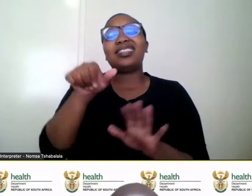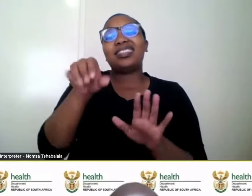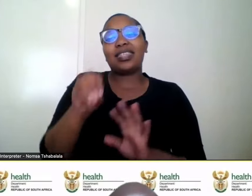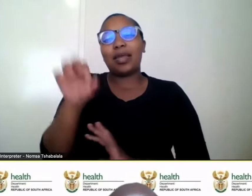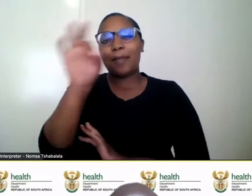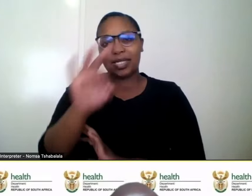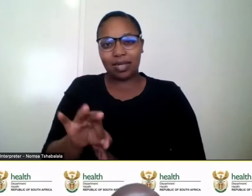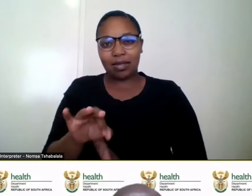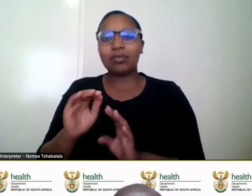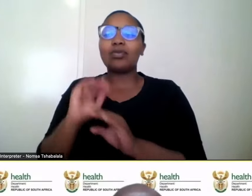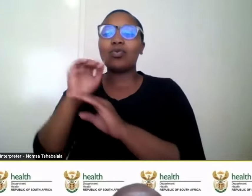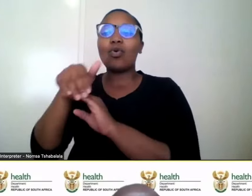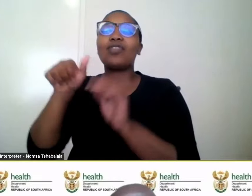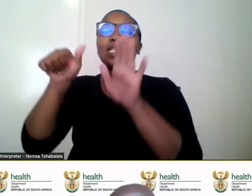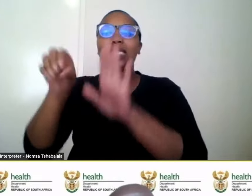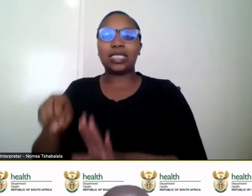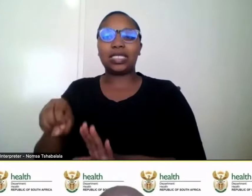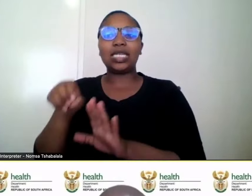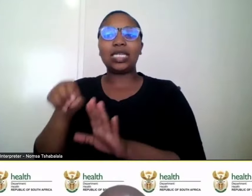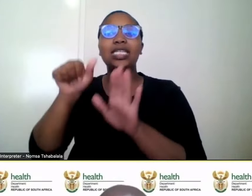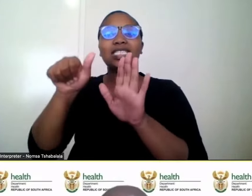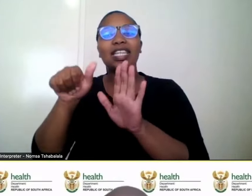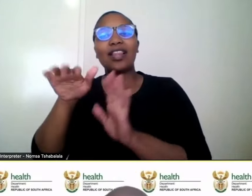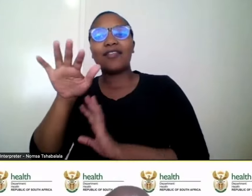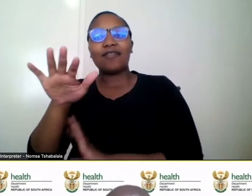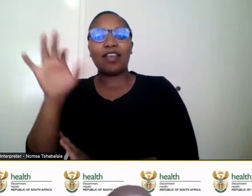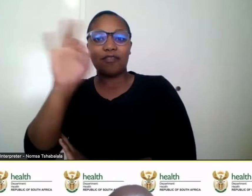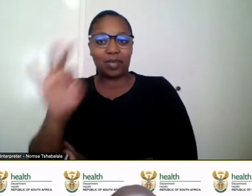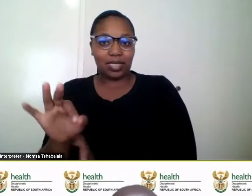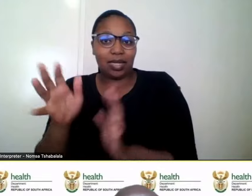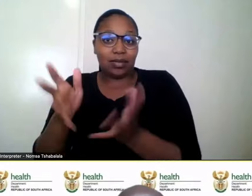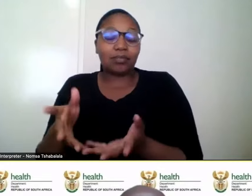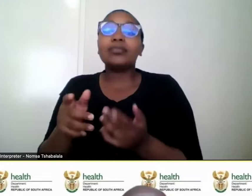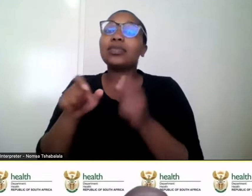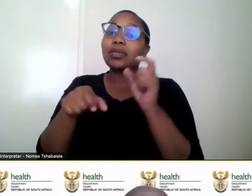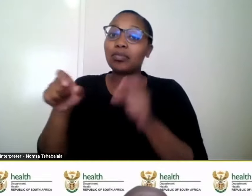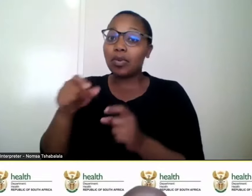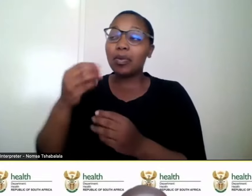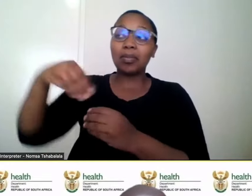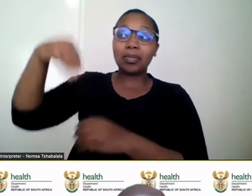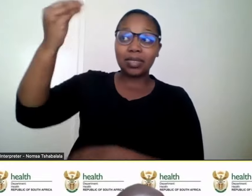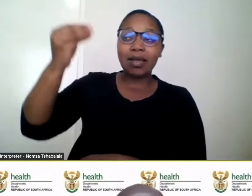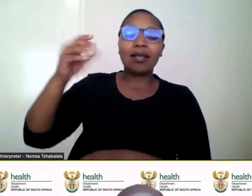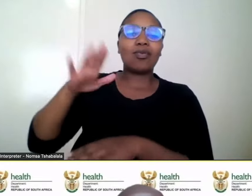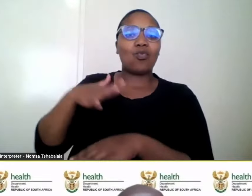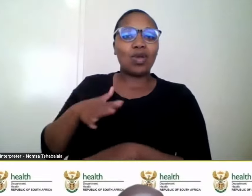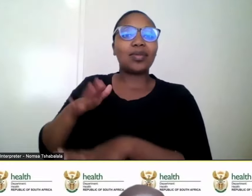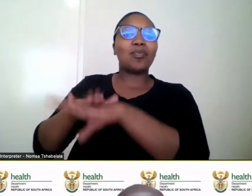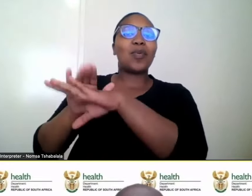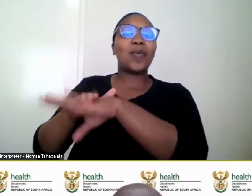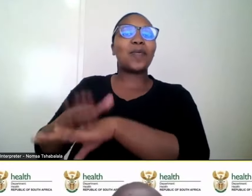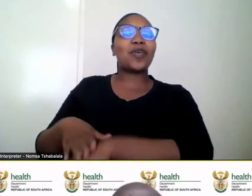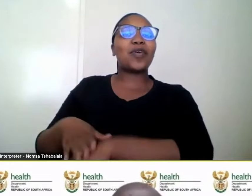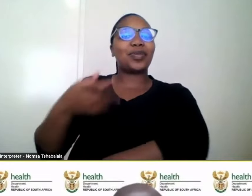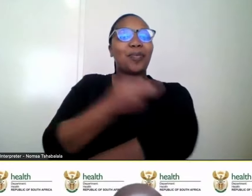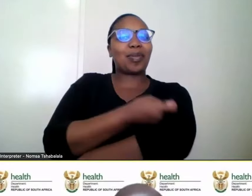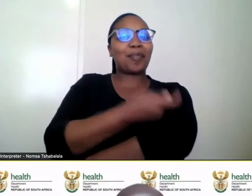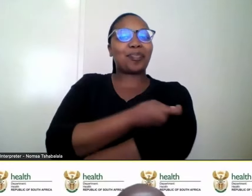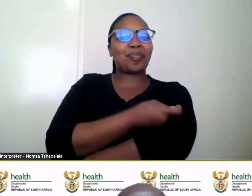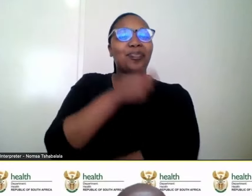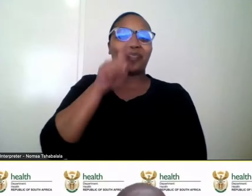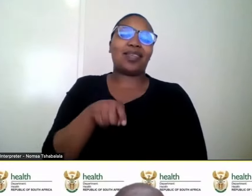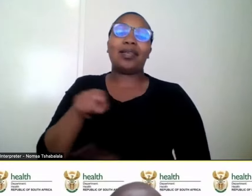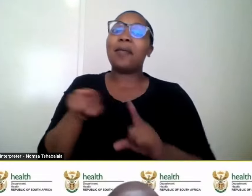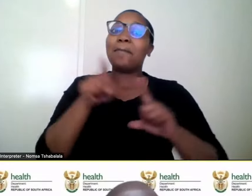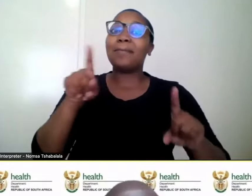under 65%. So the older age group we want even more coverage, but we are worried, as it's